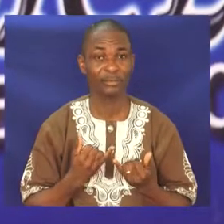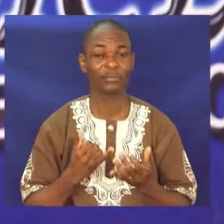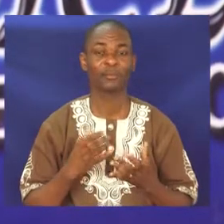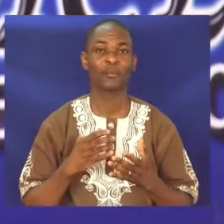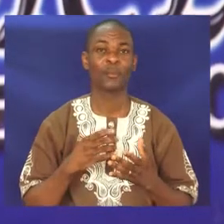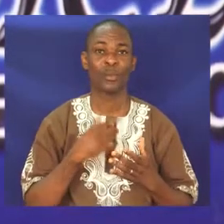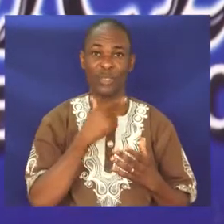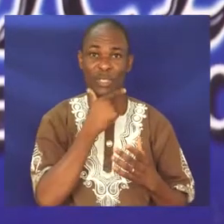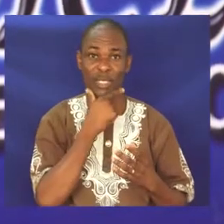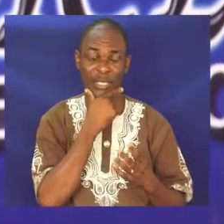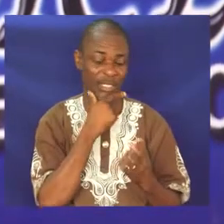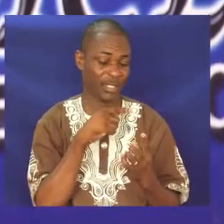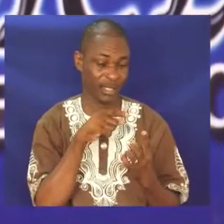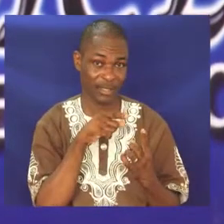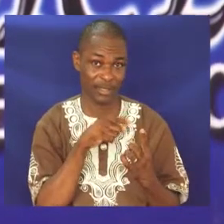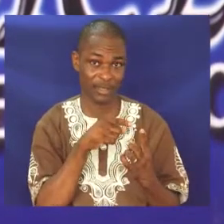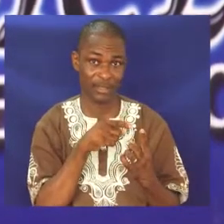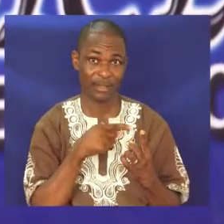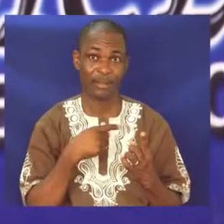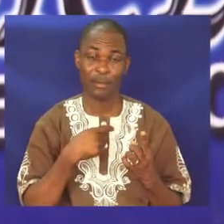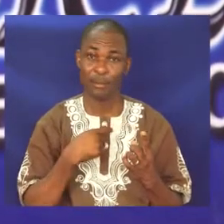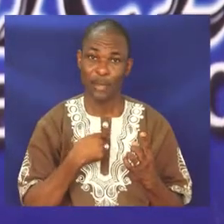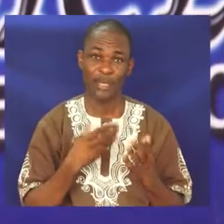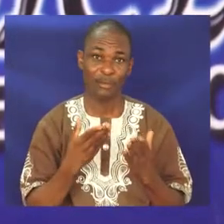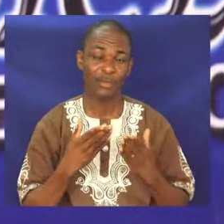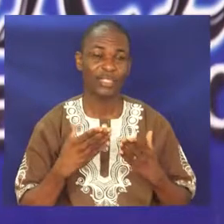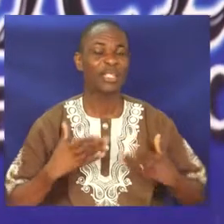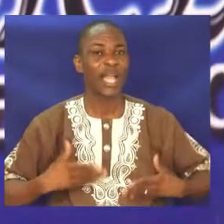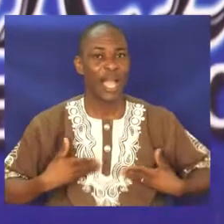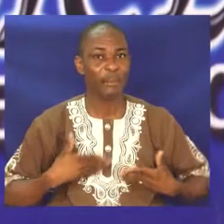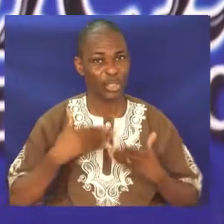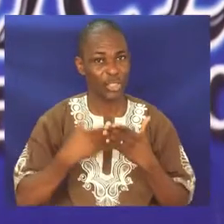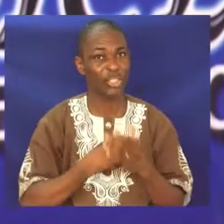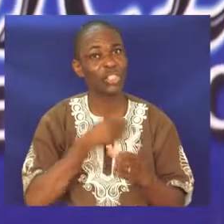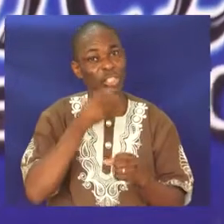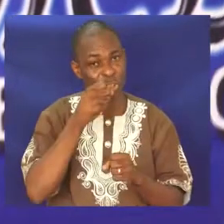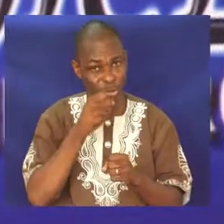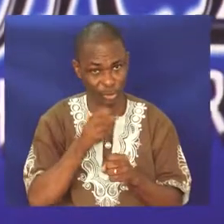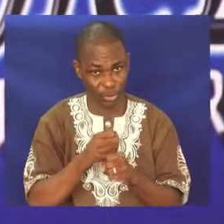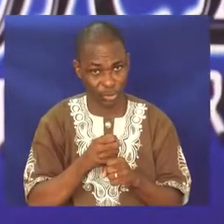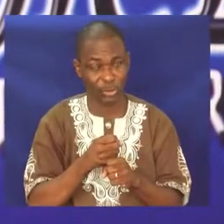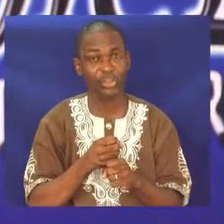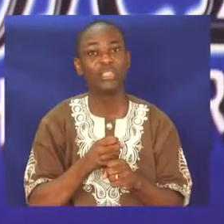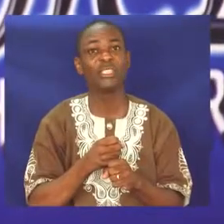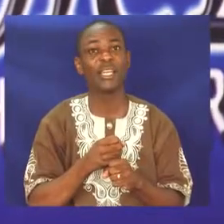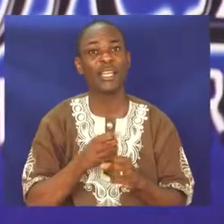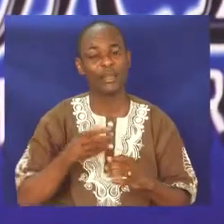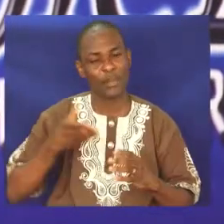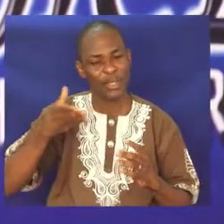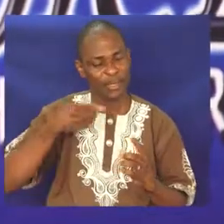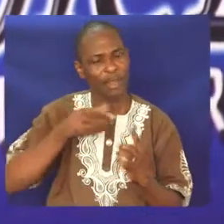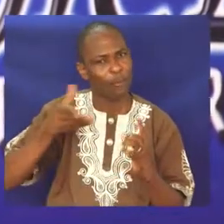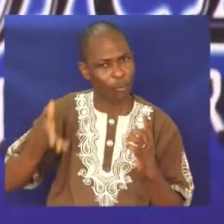soronko ene trinkwa ade ama omanpani foforo ah ne o my Ghana ye